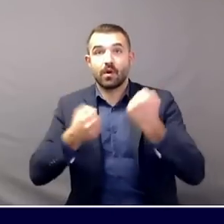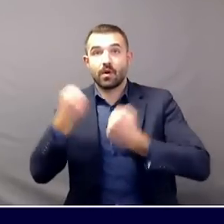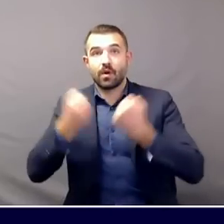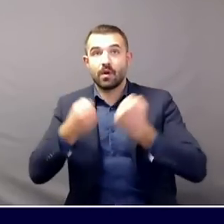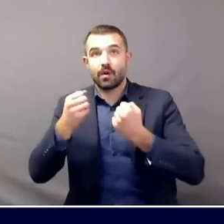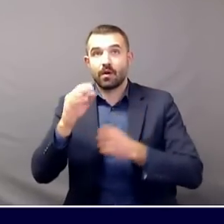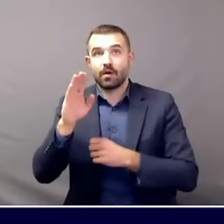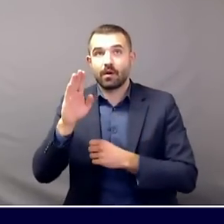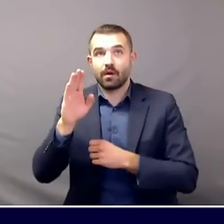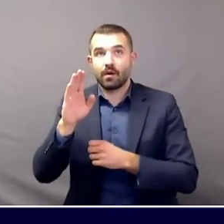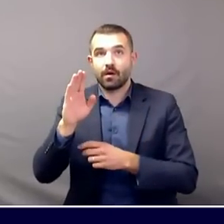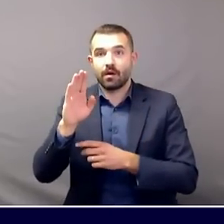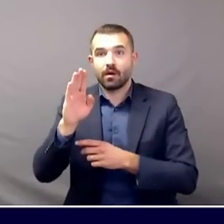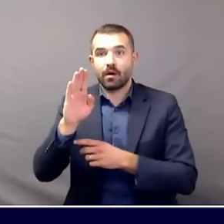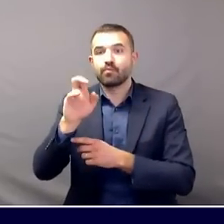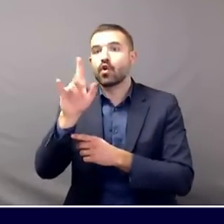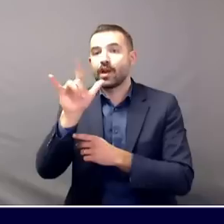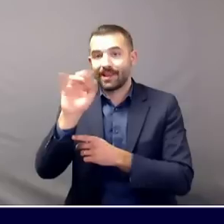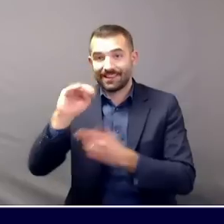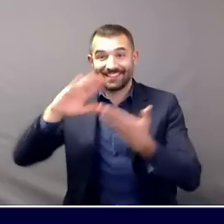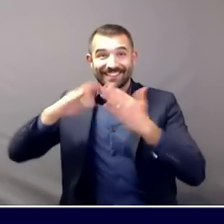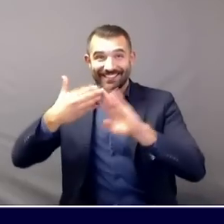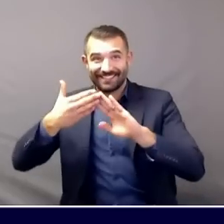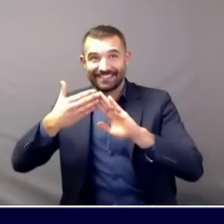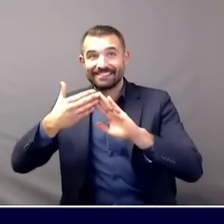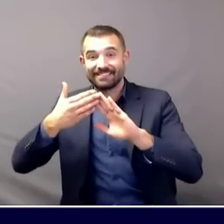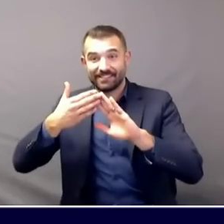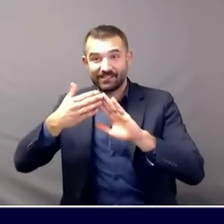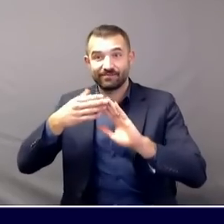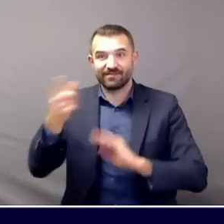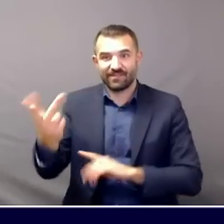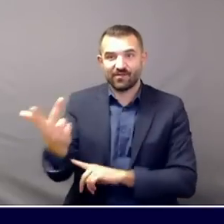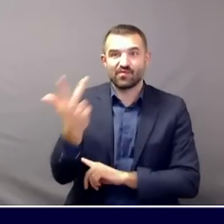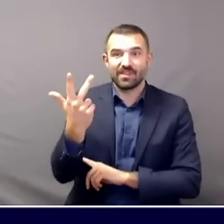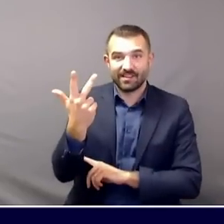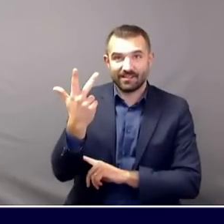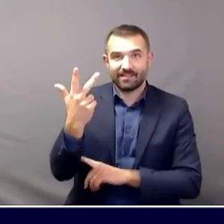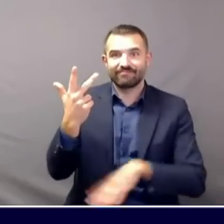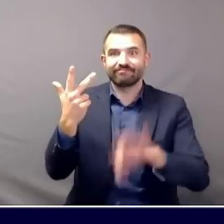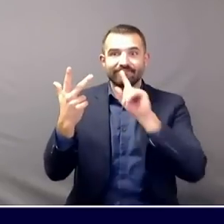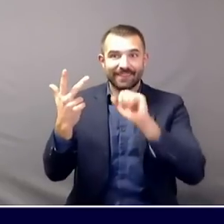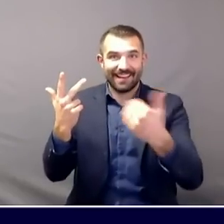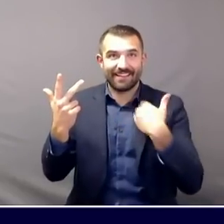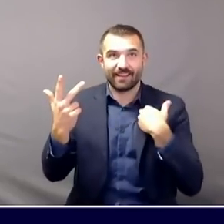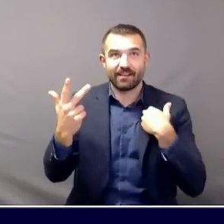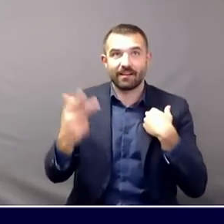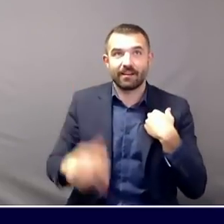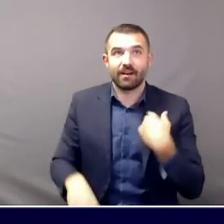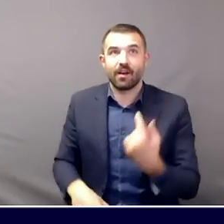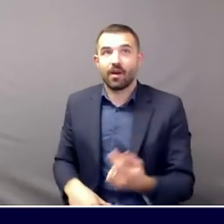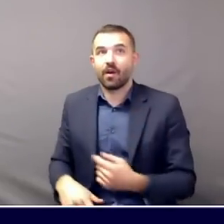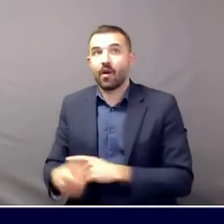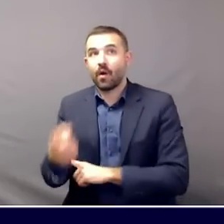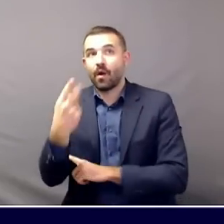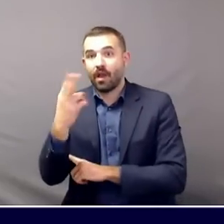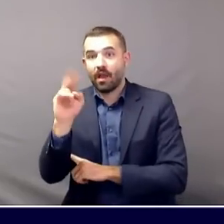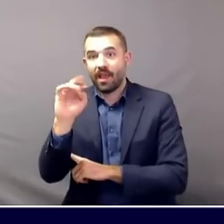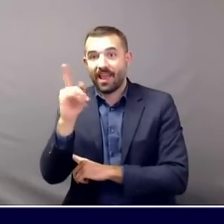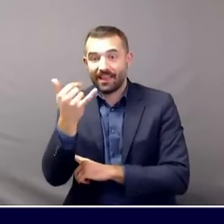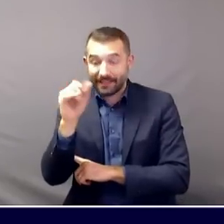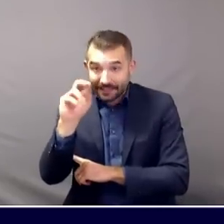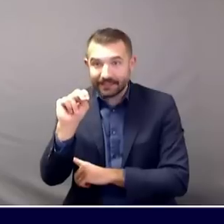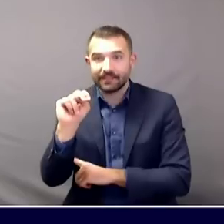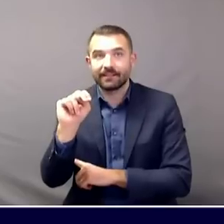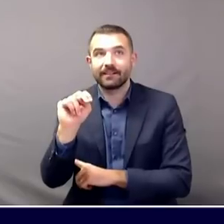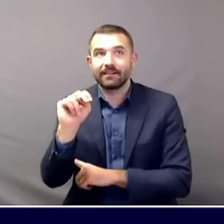opened an investigation after finding 3 cases. At Huntington Common in Kennebunk, we found 4 cases